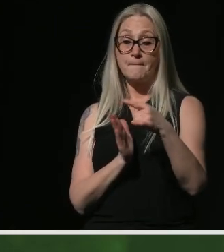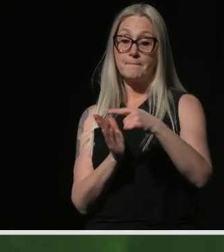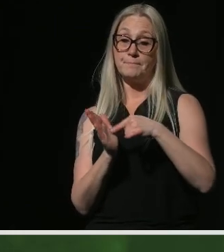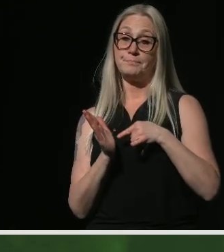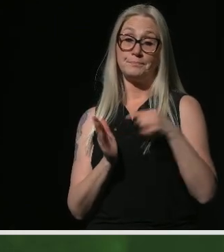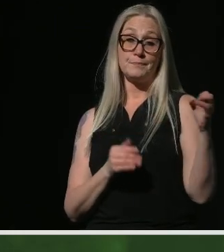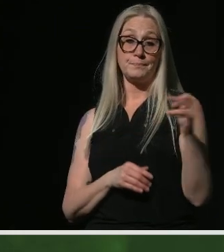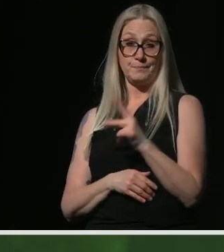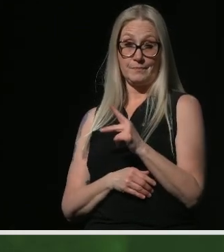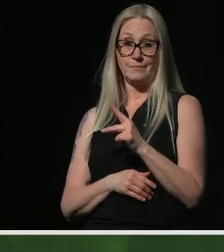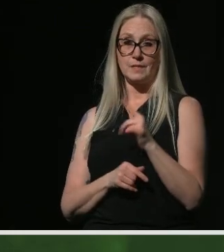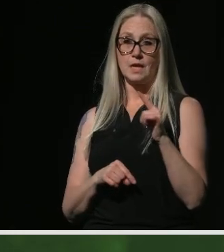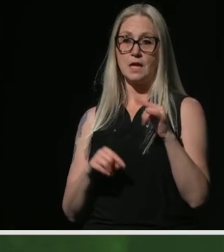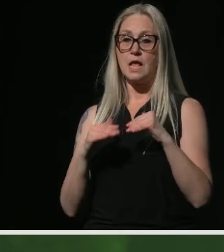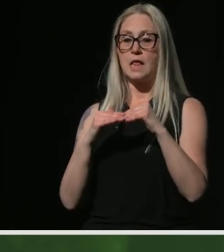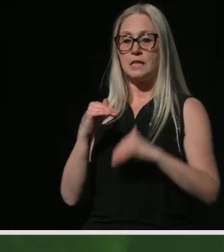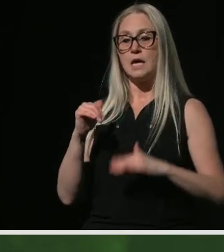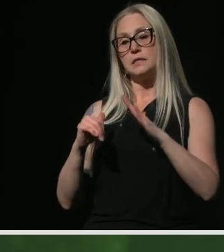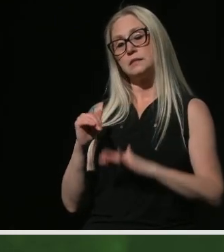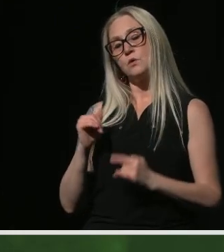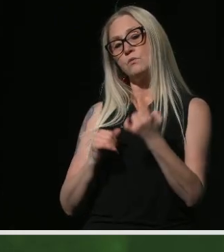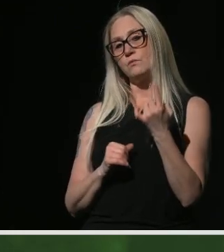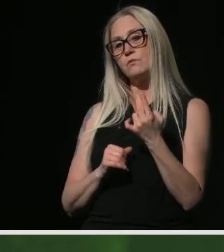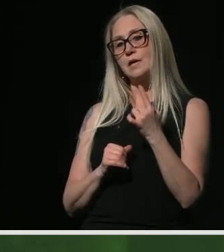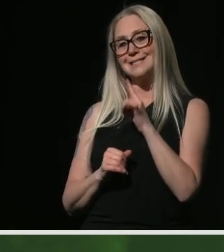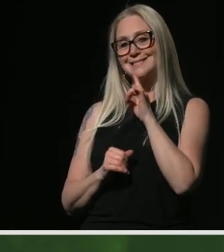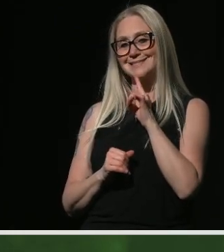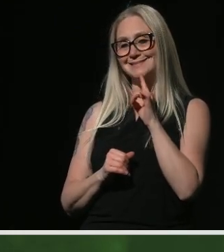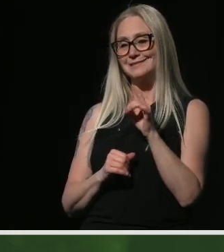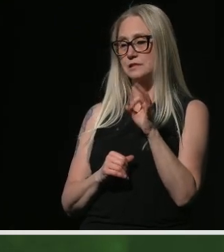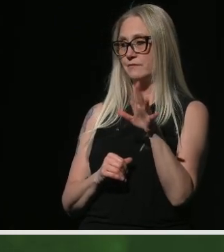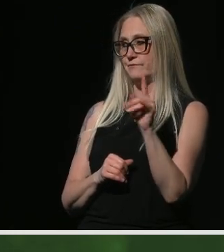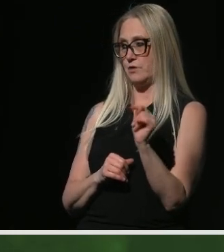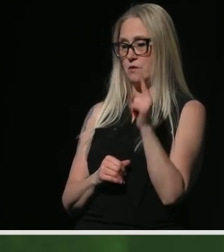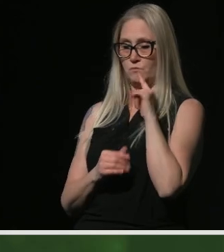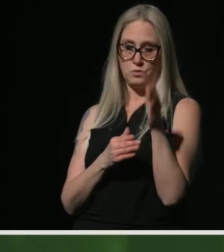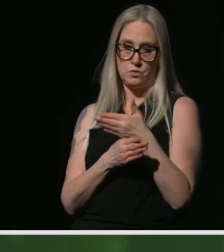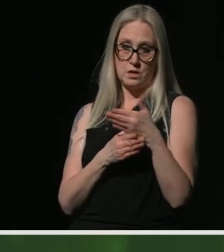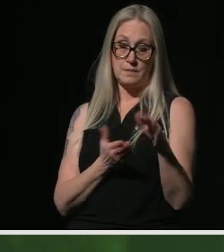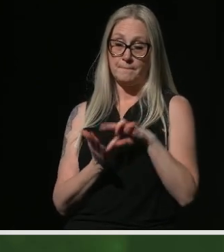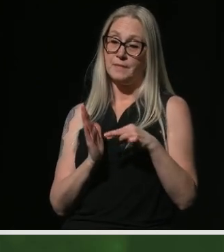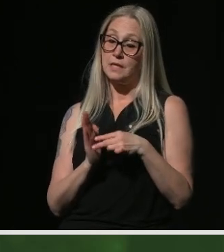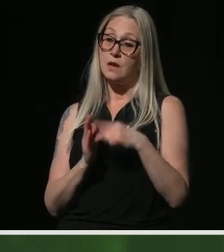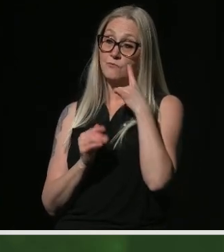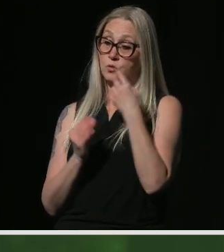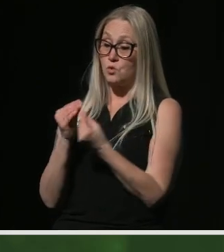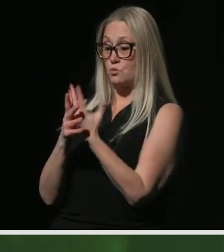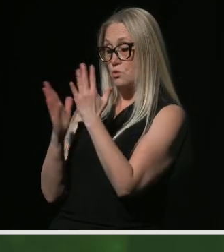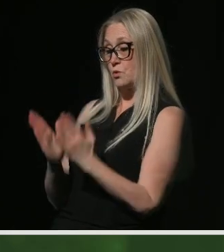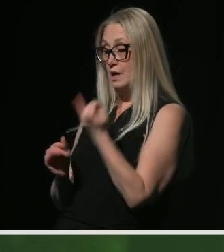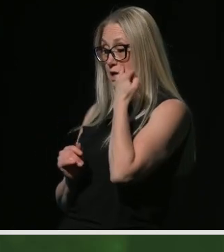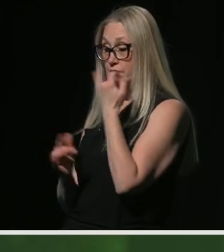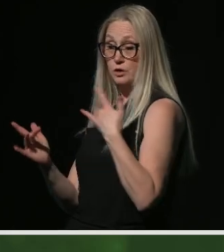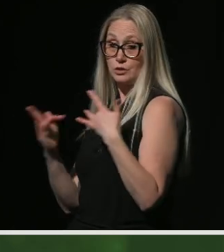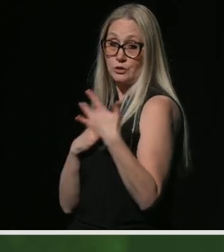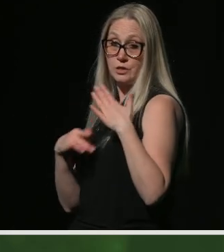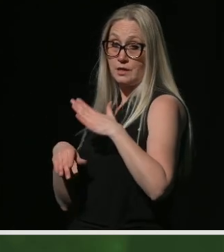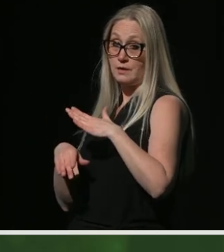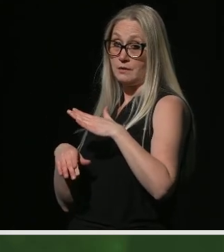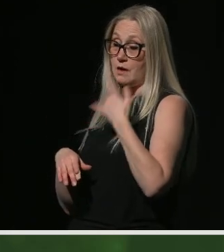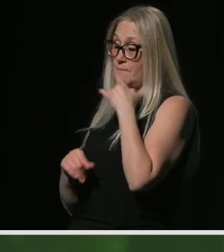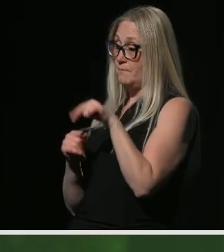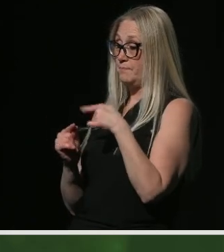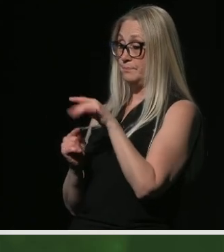is less than a single frost for an average frost event. What that means is that for a grower, if they're concerned about frost on their farm,